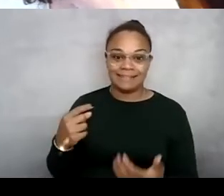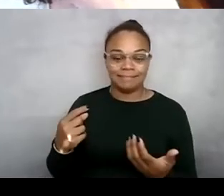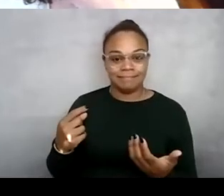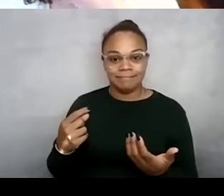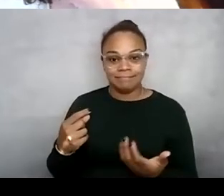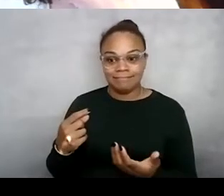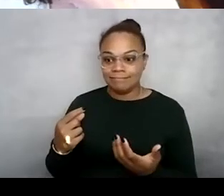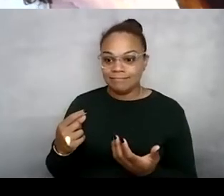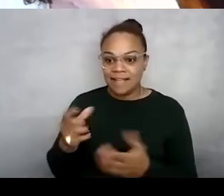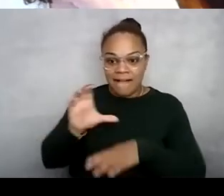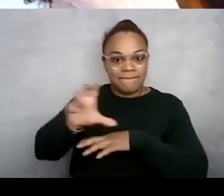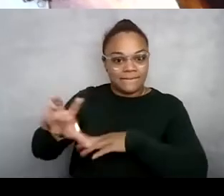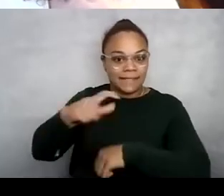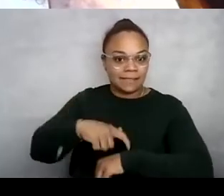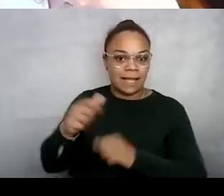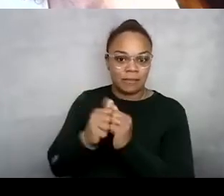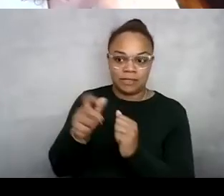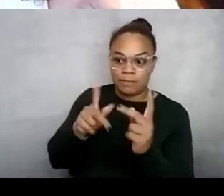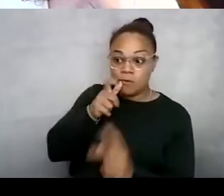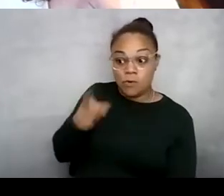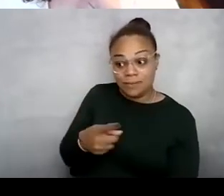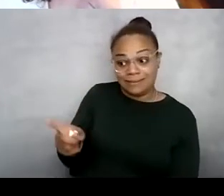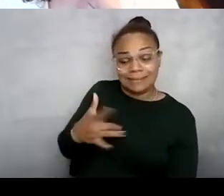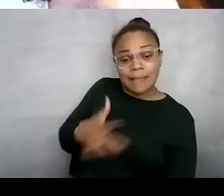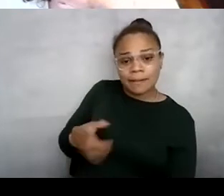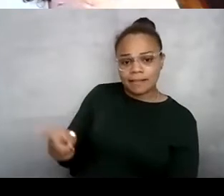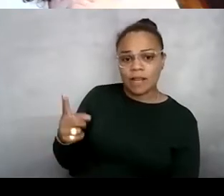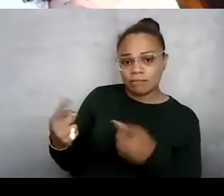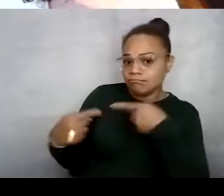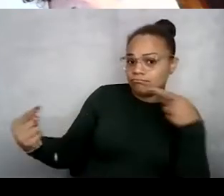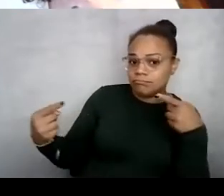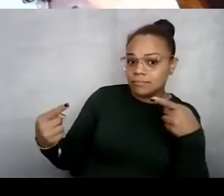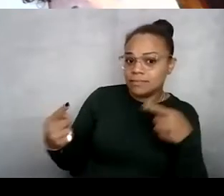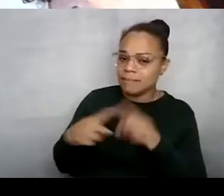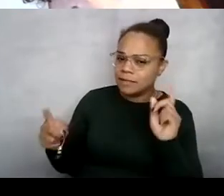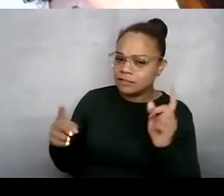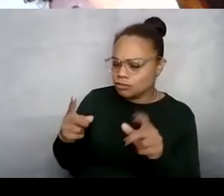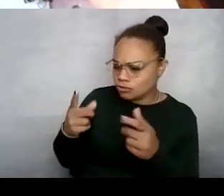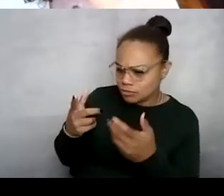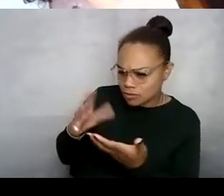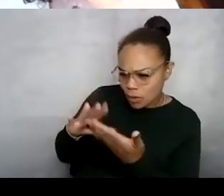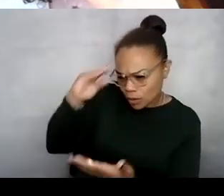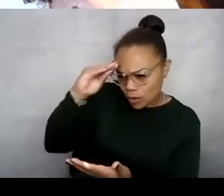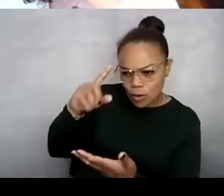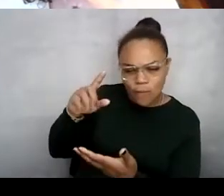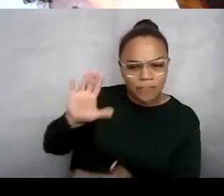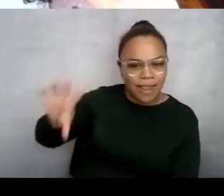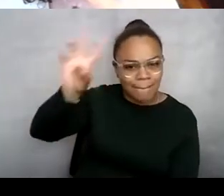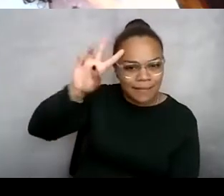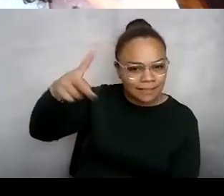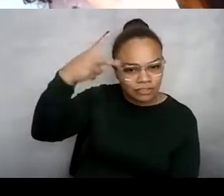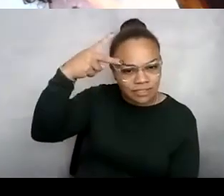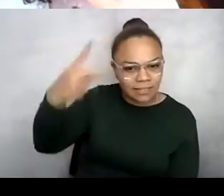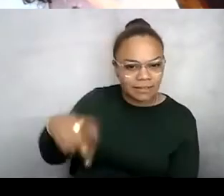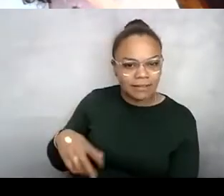technically our opposition, to find out the most fundamental misunderstandings that they have. How shocked they